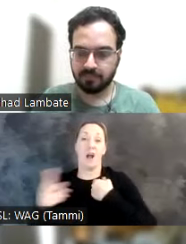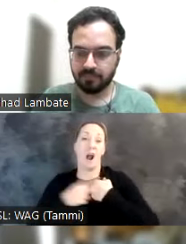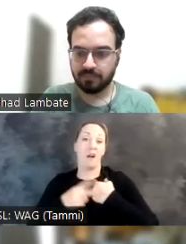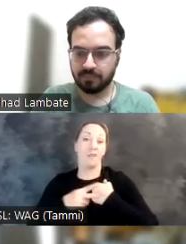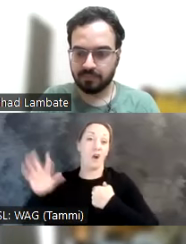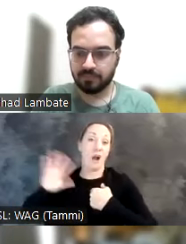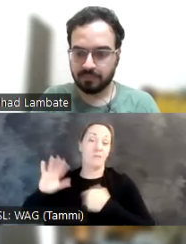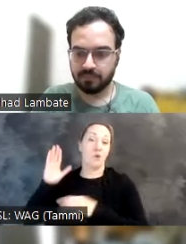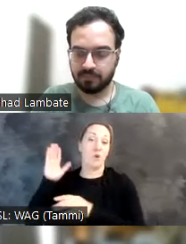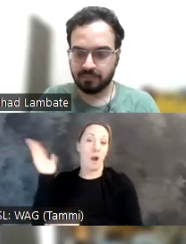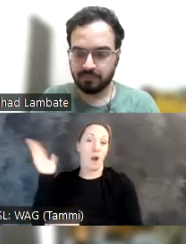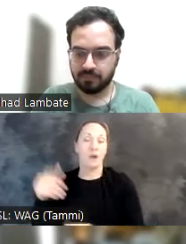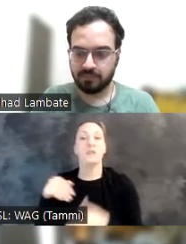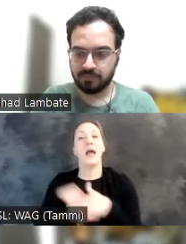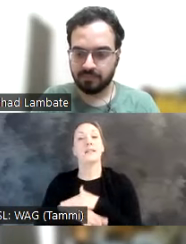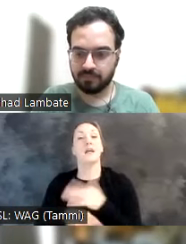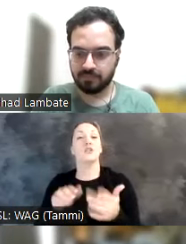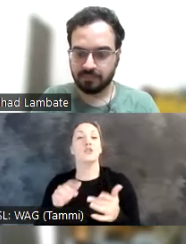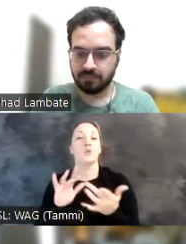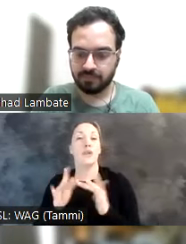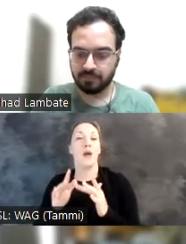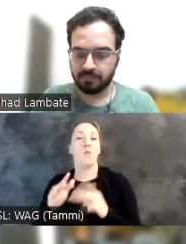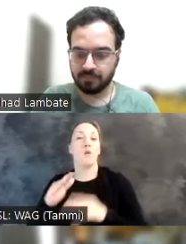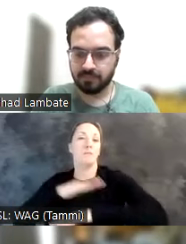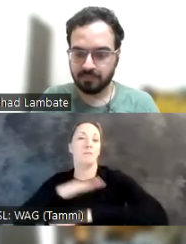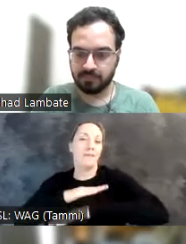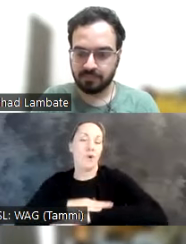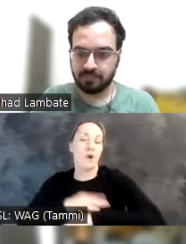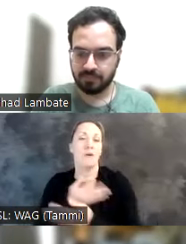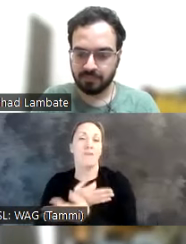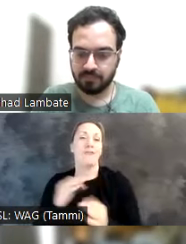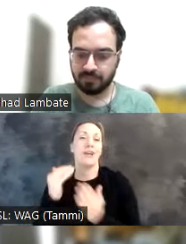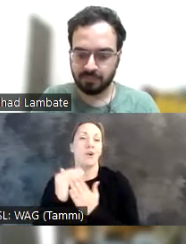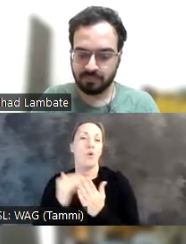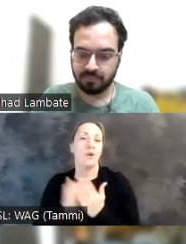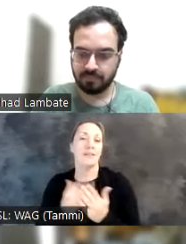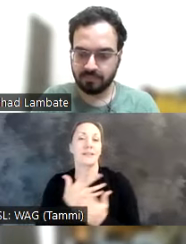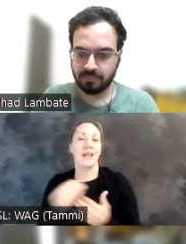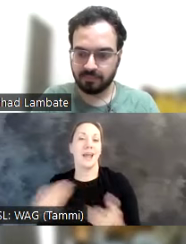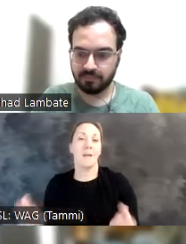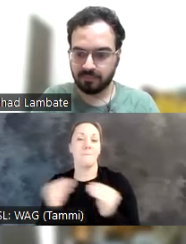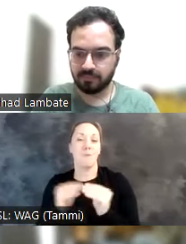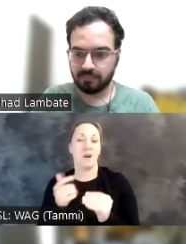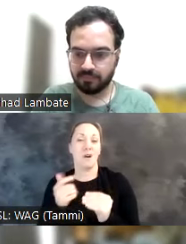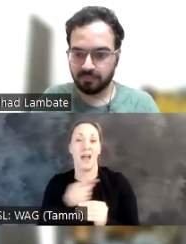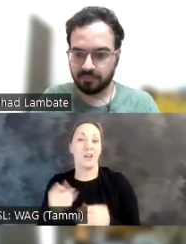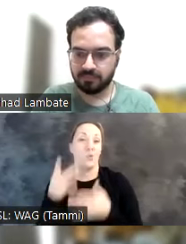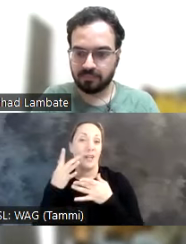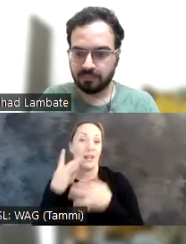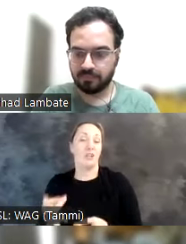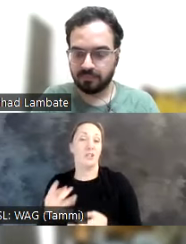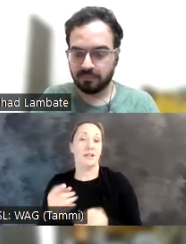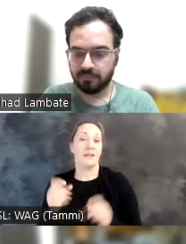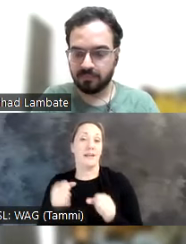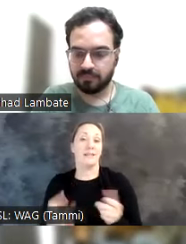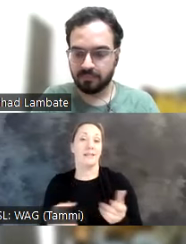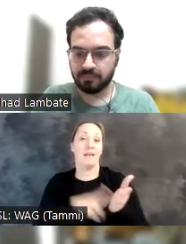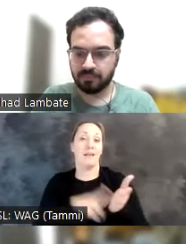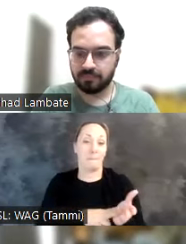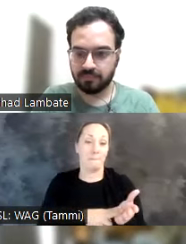to our Connections networking platform, free courses, and more. And anyone interested can sign up